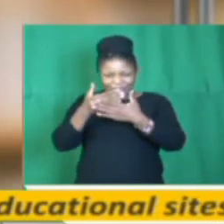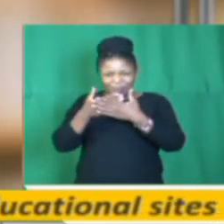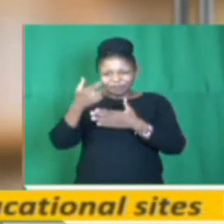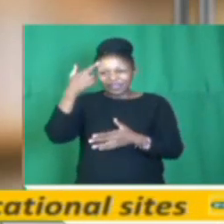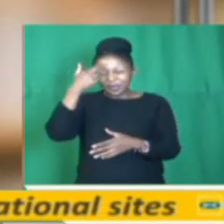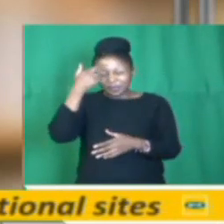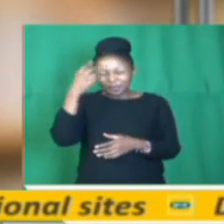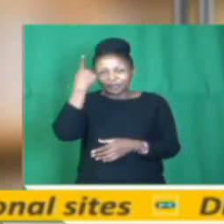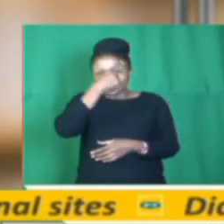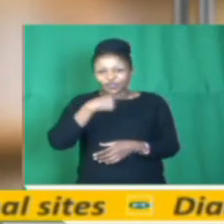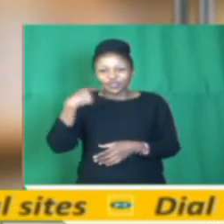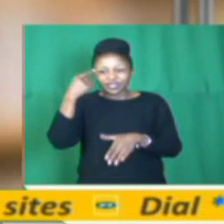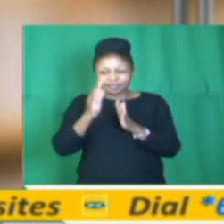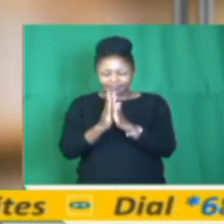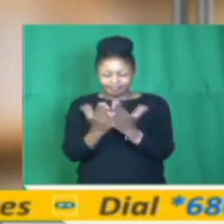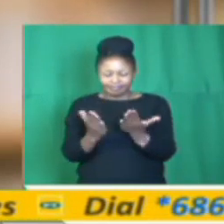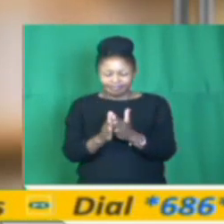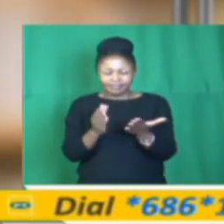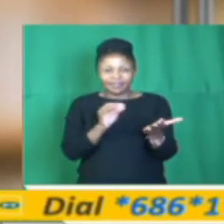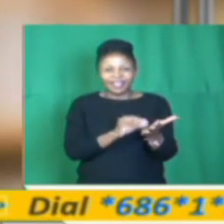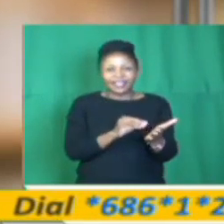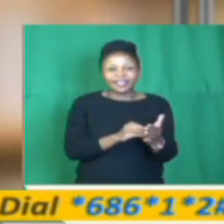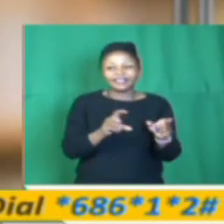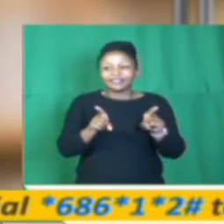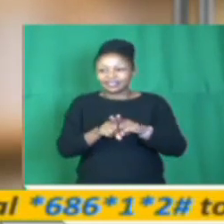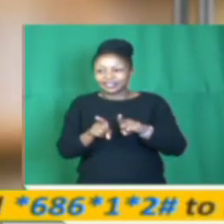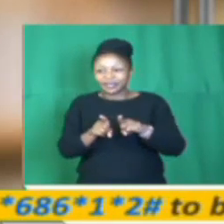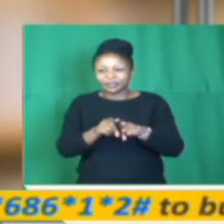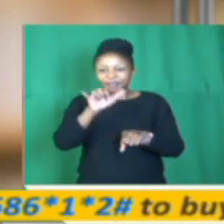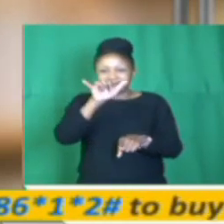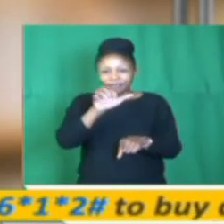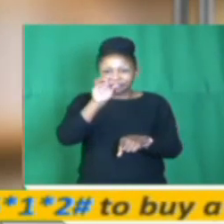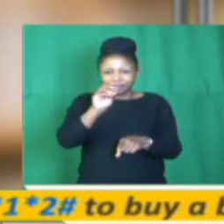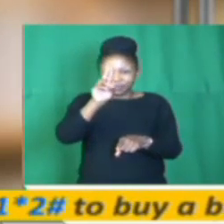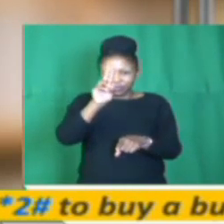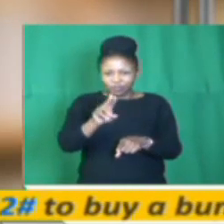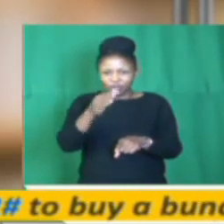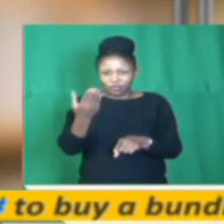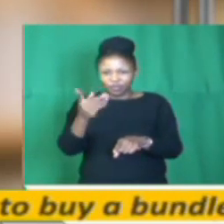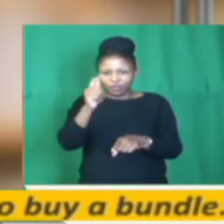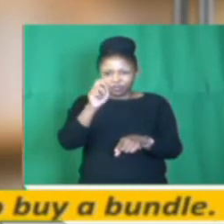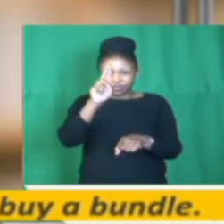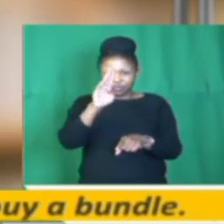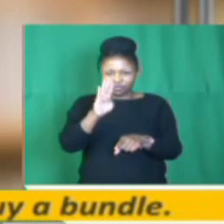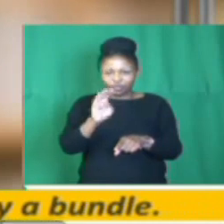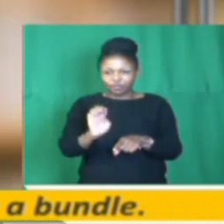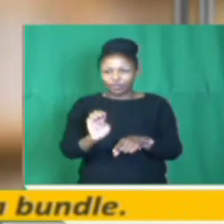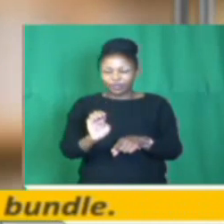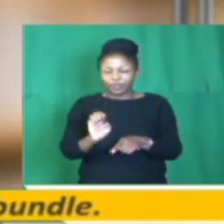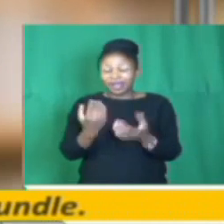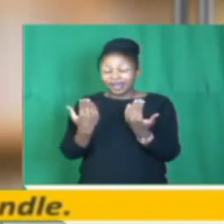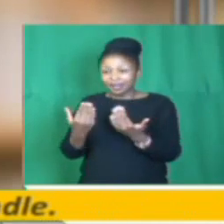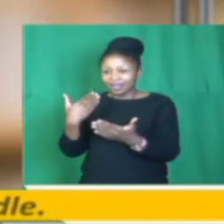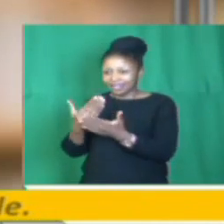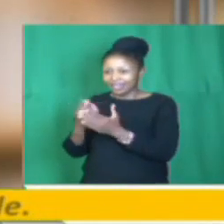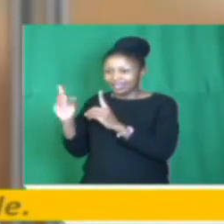on Facebook, and if you have any questions, you are free to ask us on our WhatsApp number. Deli, I'll let you start